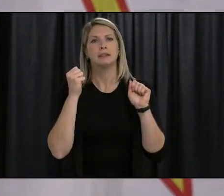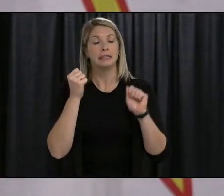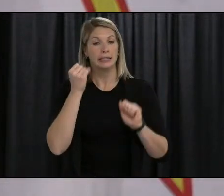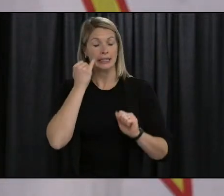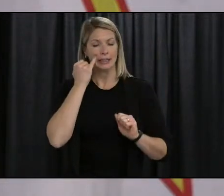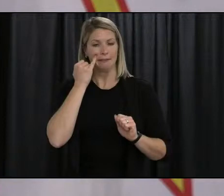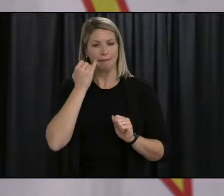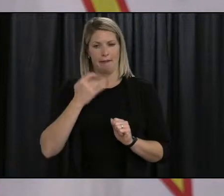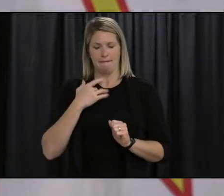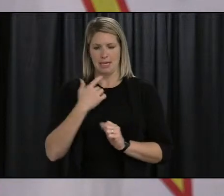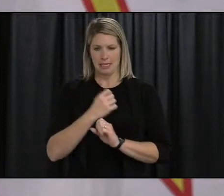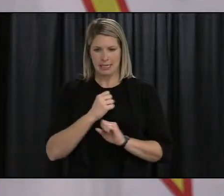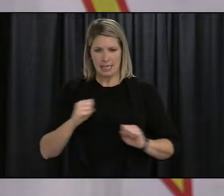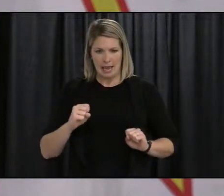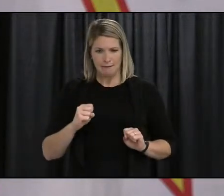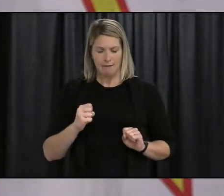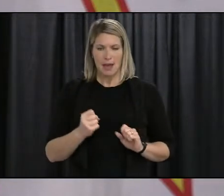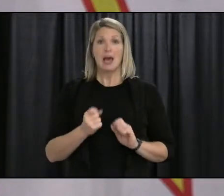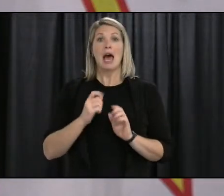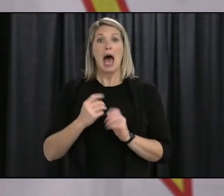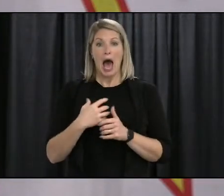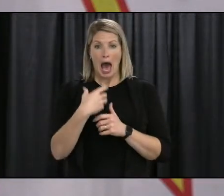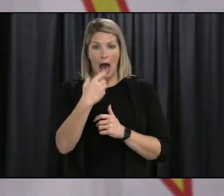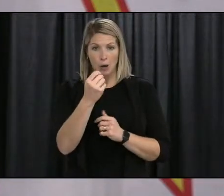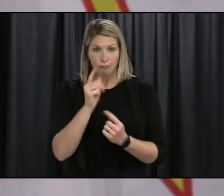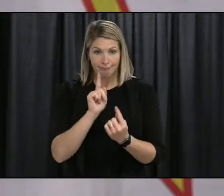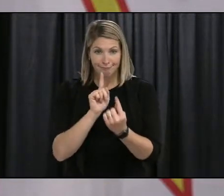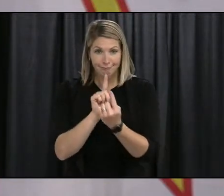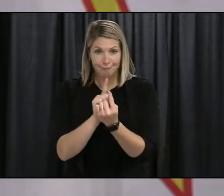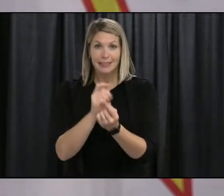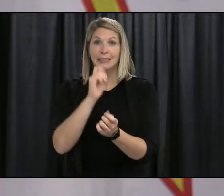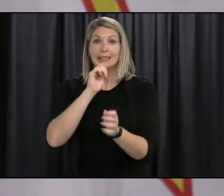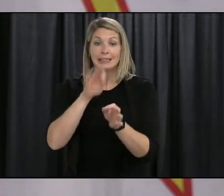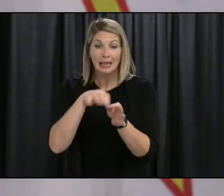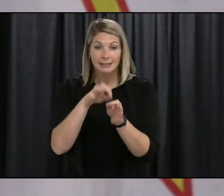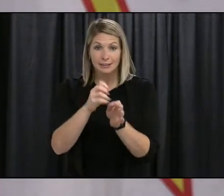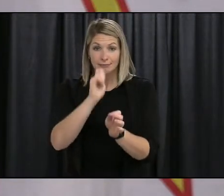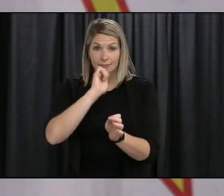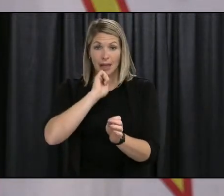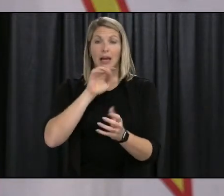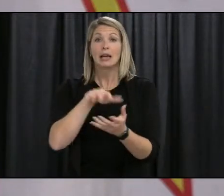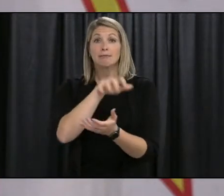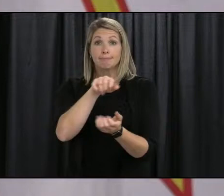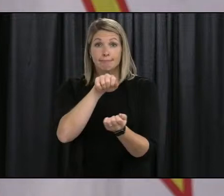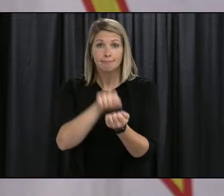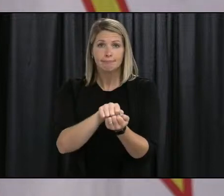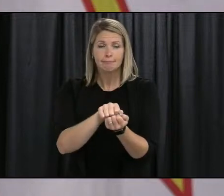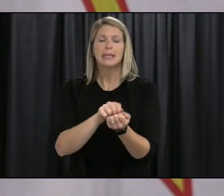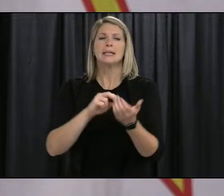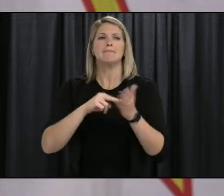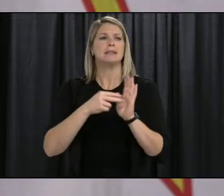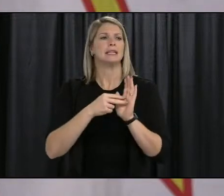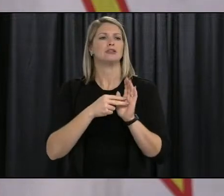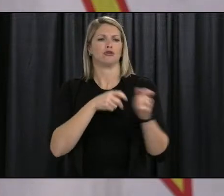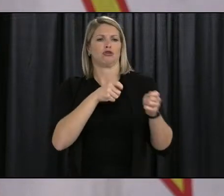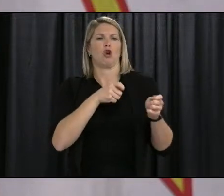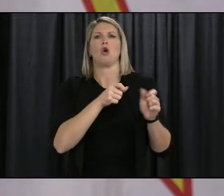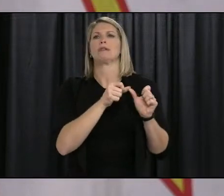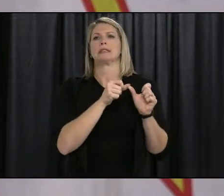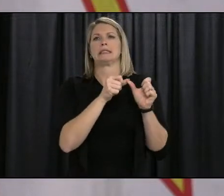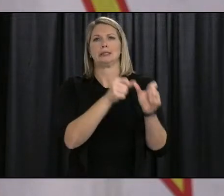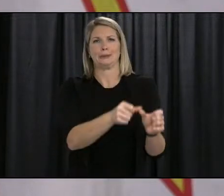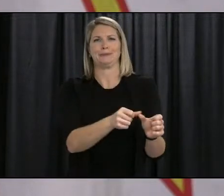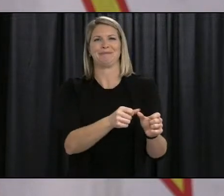feel safe to come forward for testing, we will be better able to do just that. It's important for us to remember that